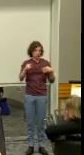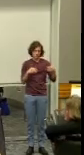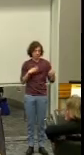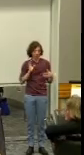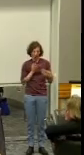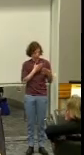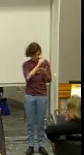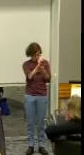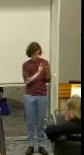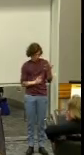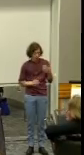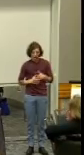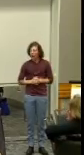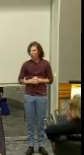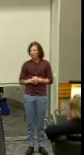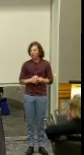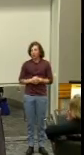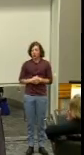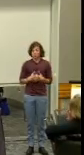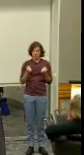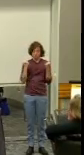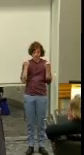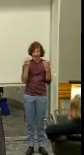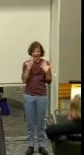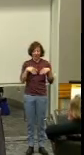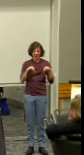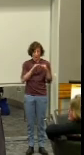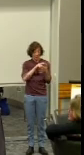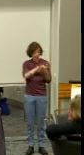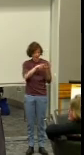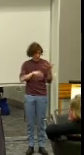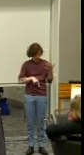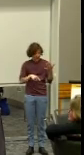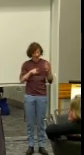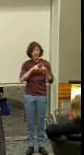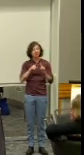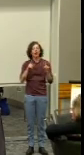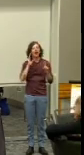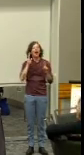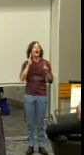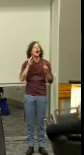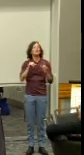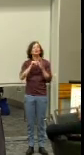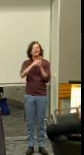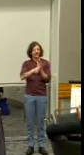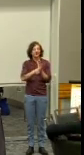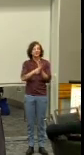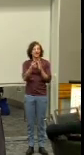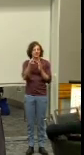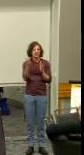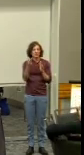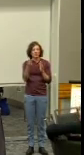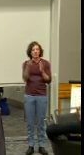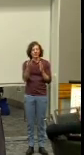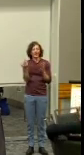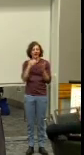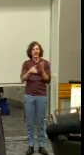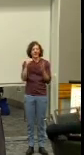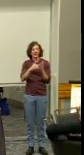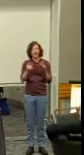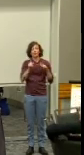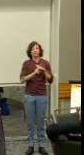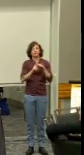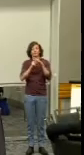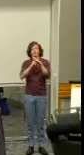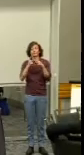designing. There were a number of key takeaways, but a few that I'll point out mostly because they came up in our research quite a bit. And in this,